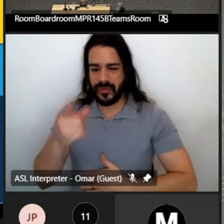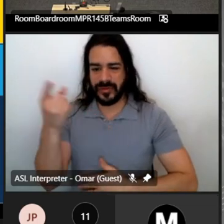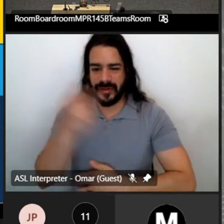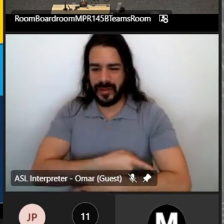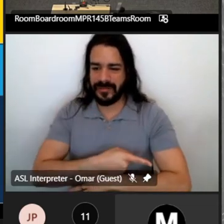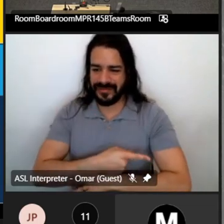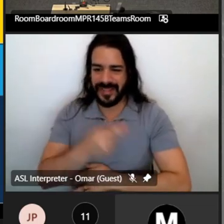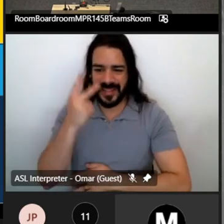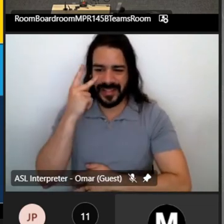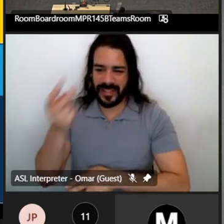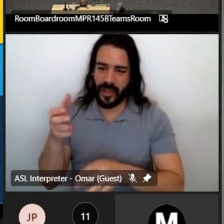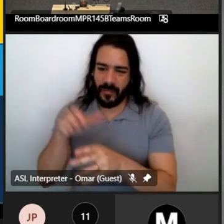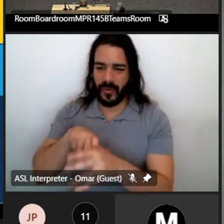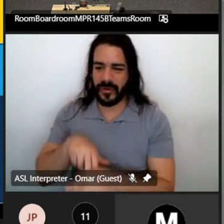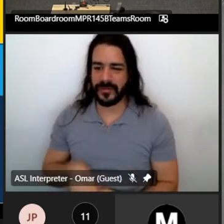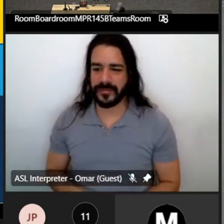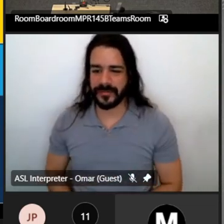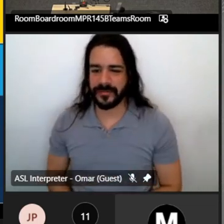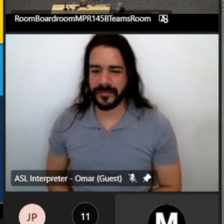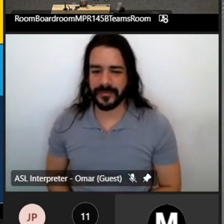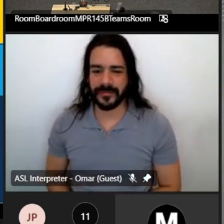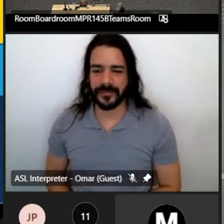enjoy your day, and we'll see you on board.